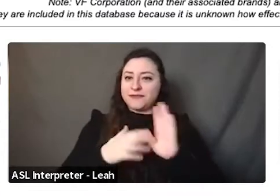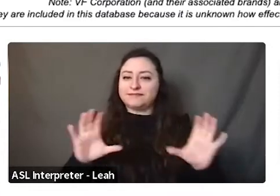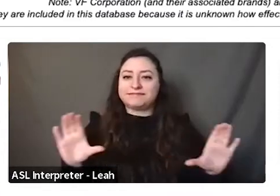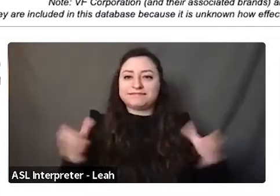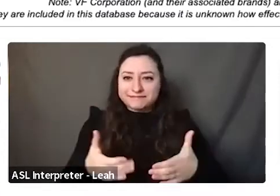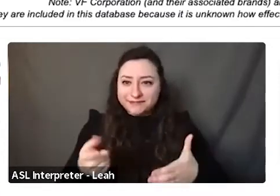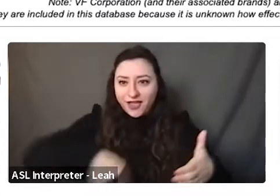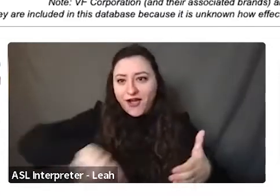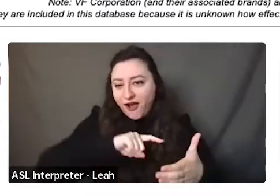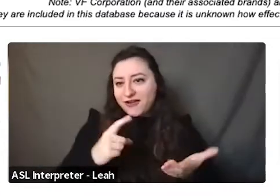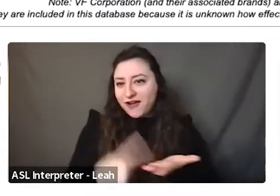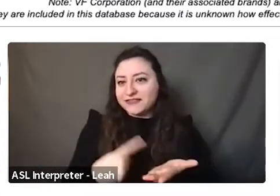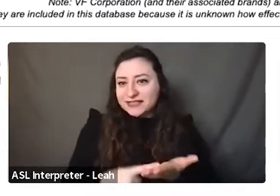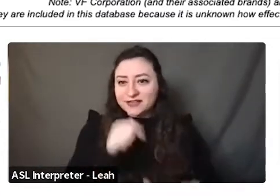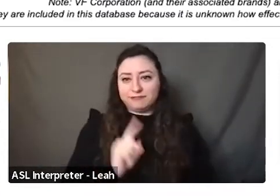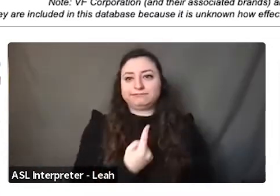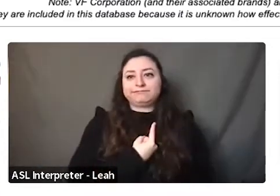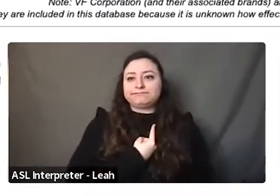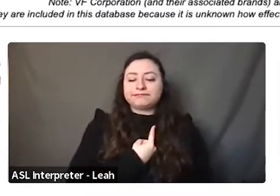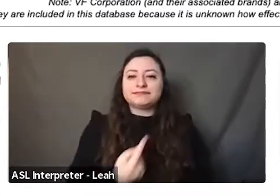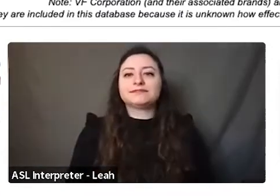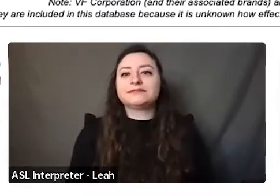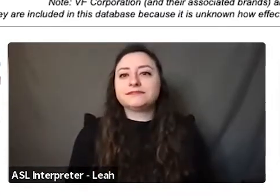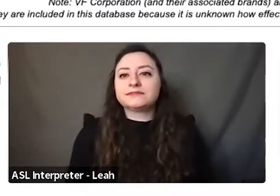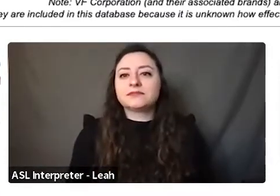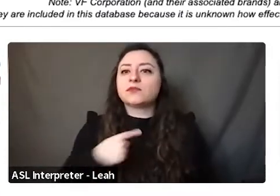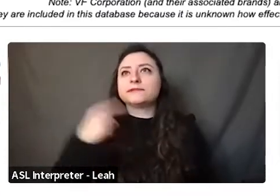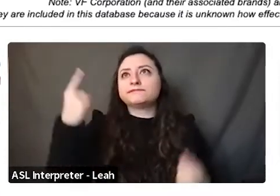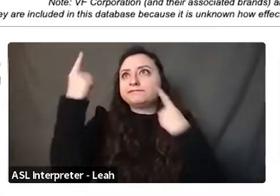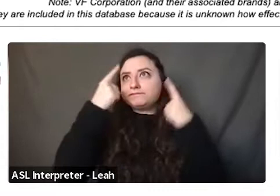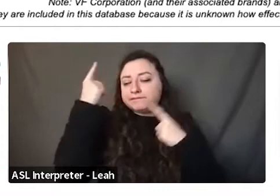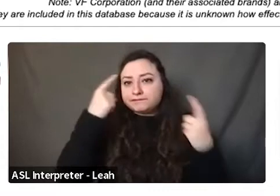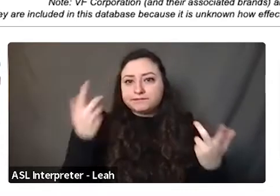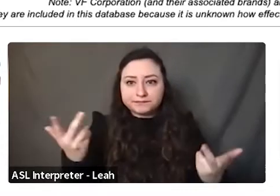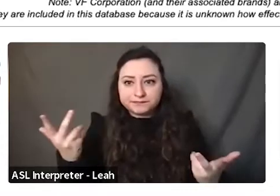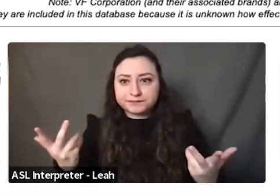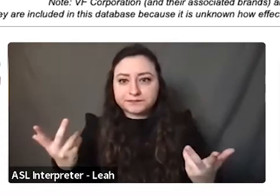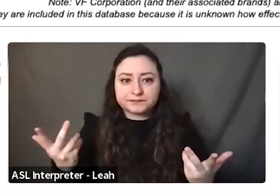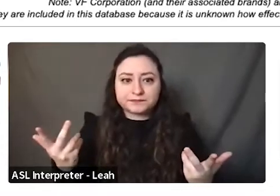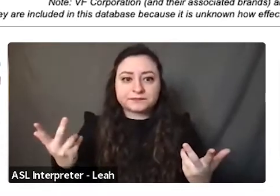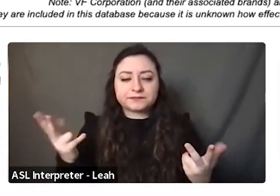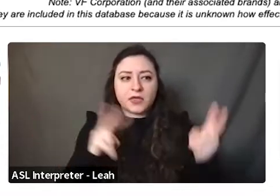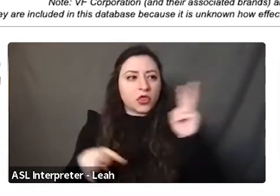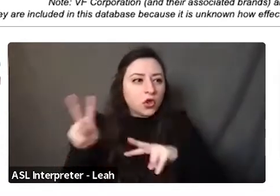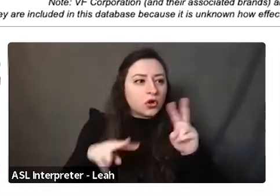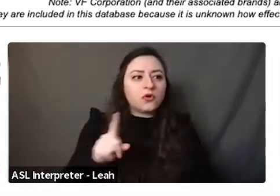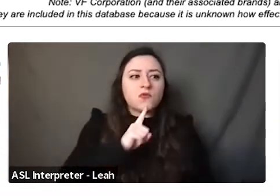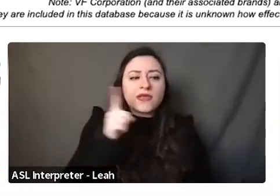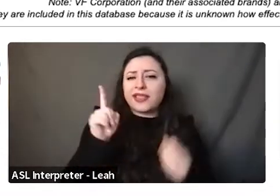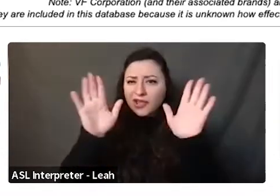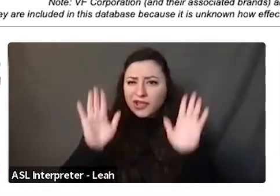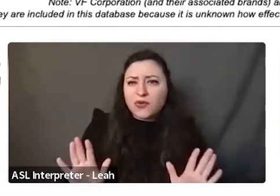collective conversation that was happening. We thought about, we looked at the really wonderful Pay